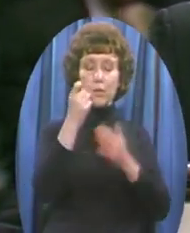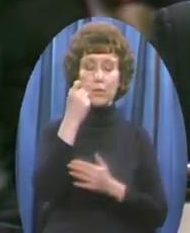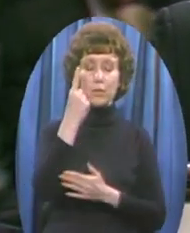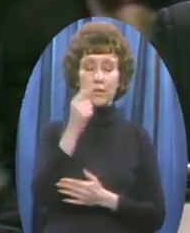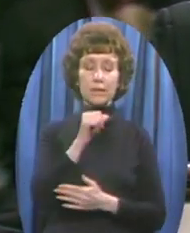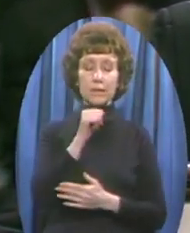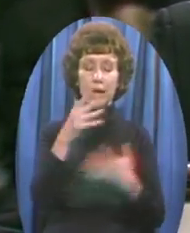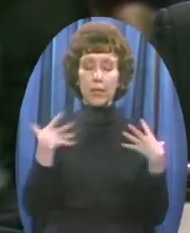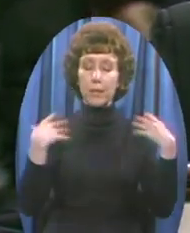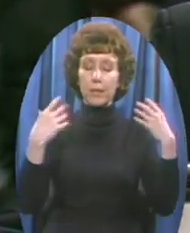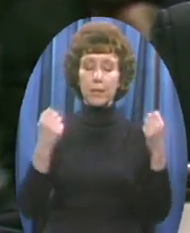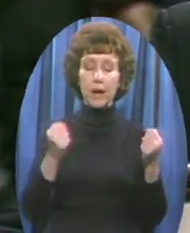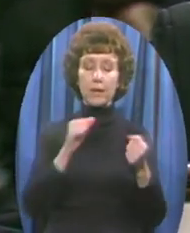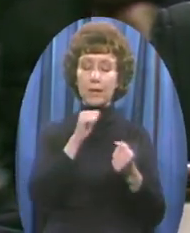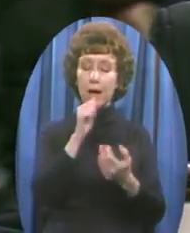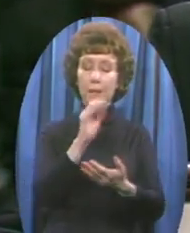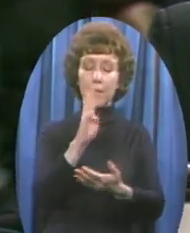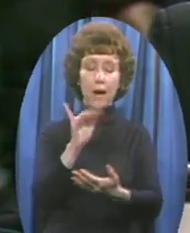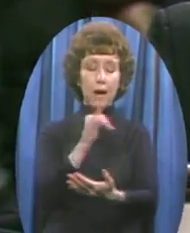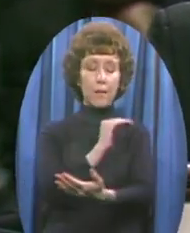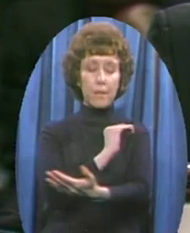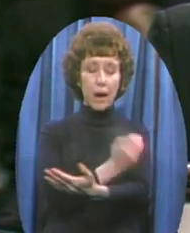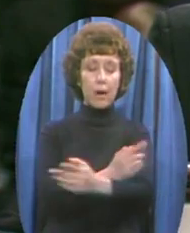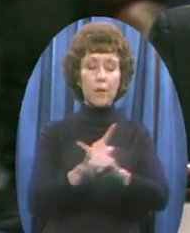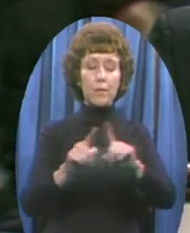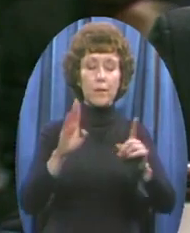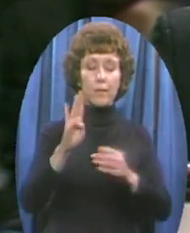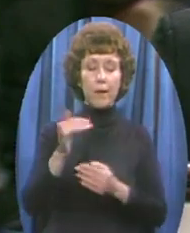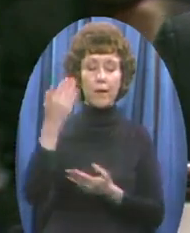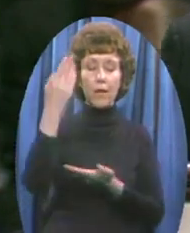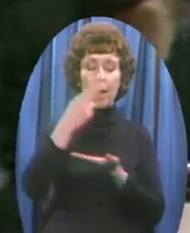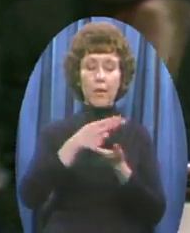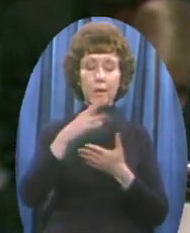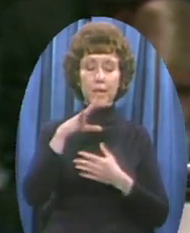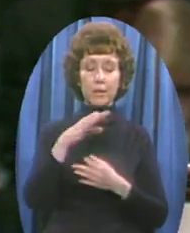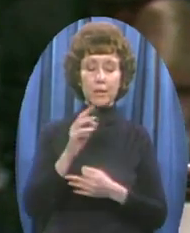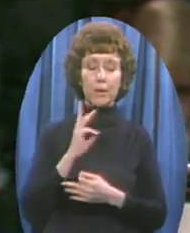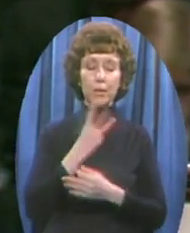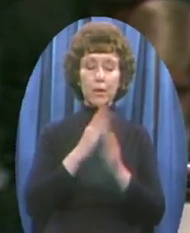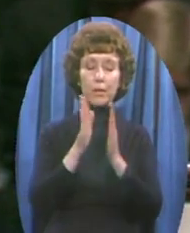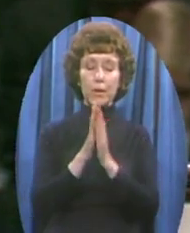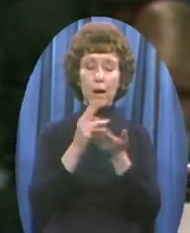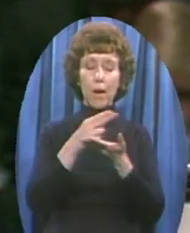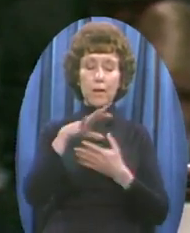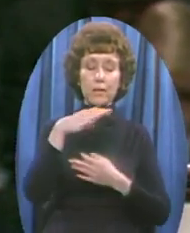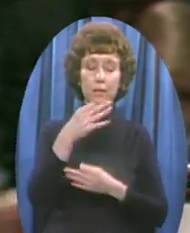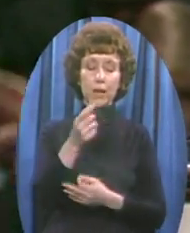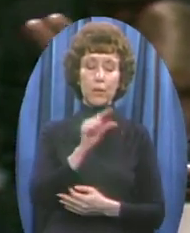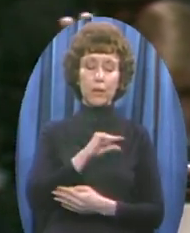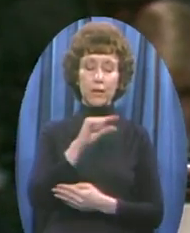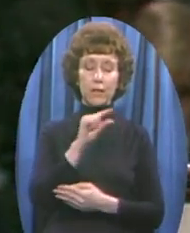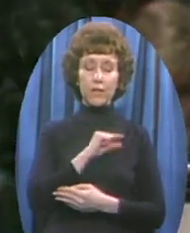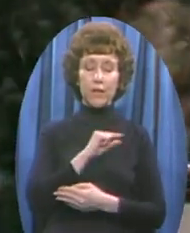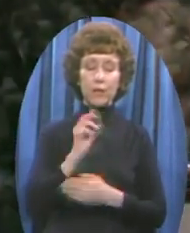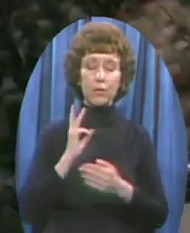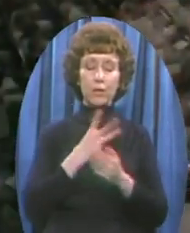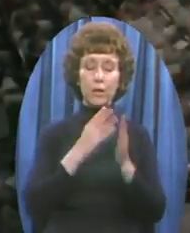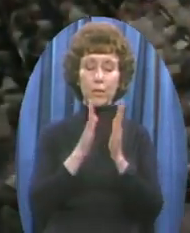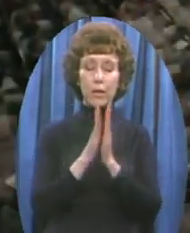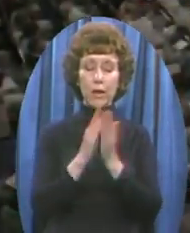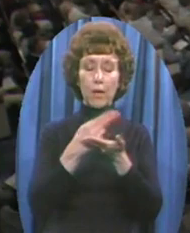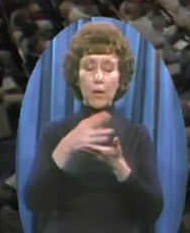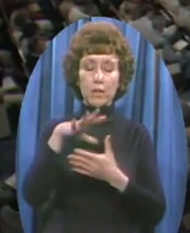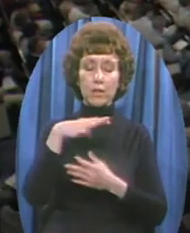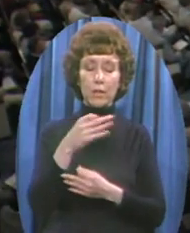might, it's not by power, but it's by thy Spirit. Amen. We pray the Holy Spirit will convict, the Holy Spirit will convert,